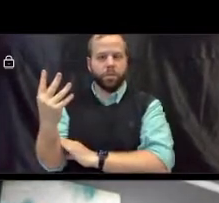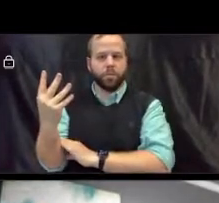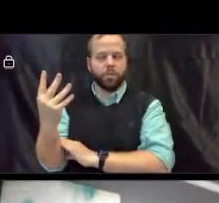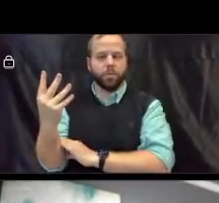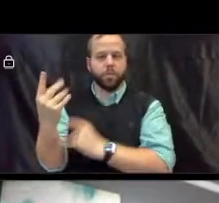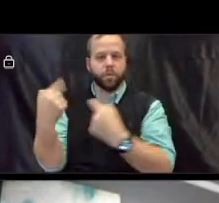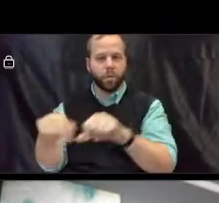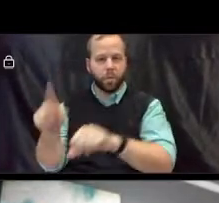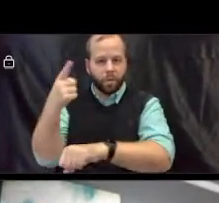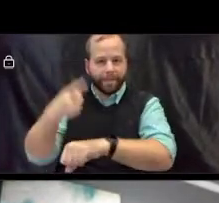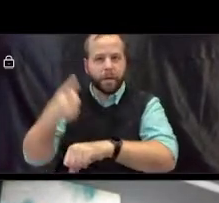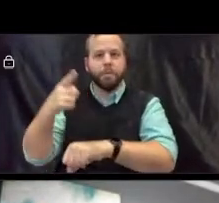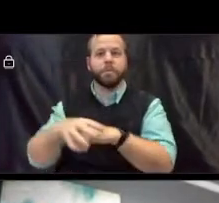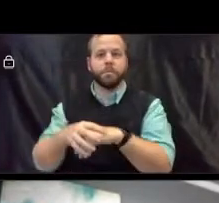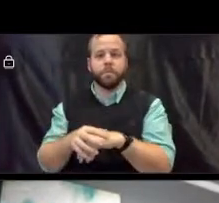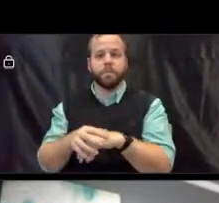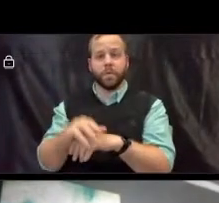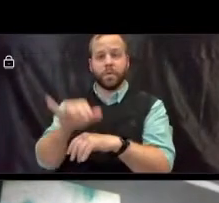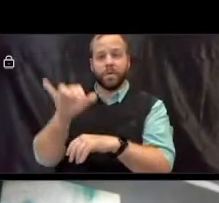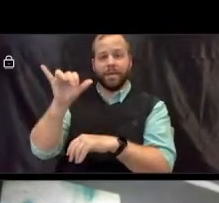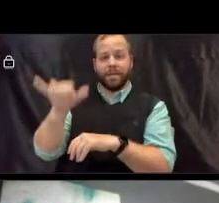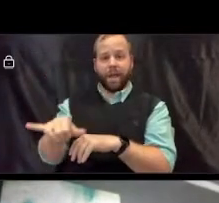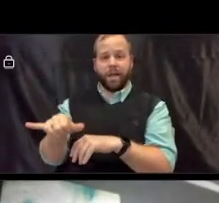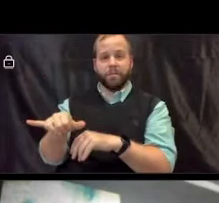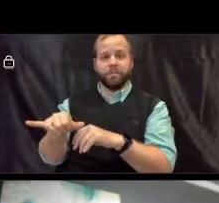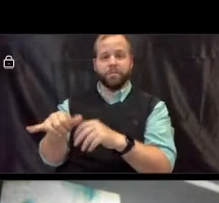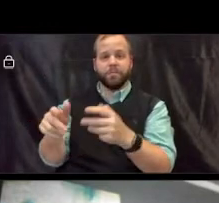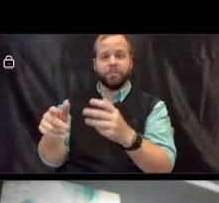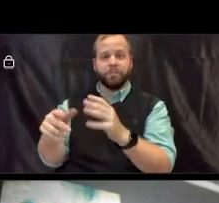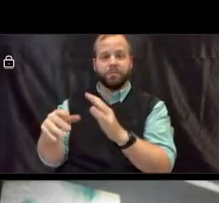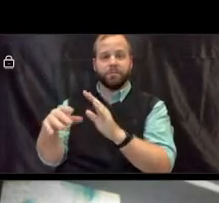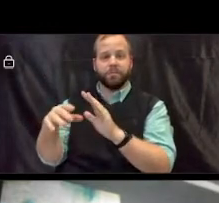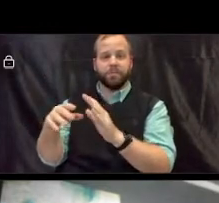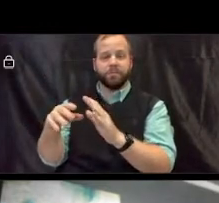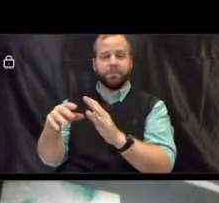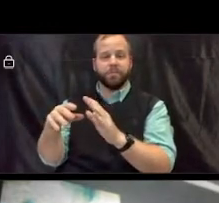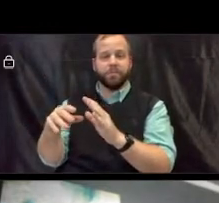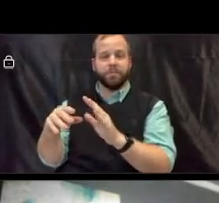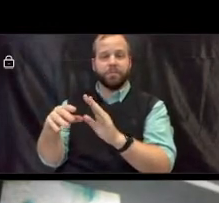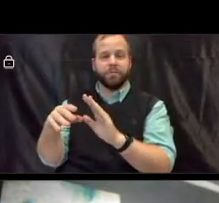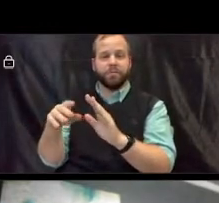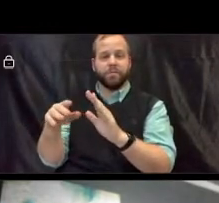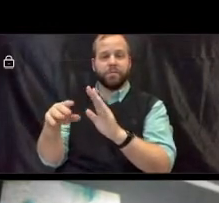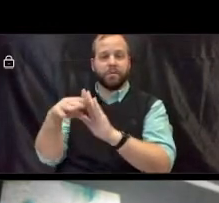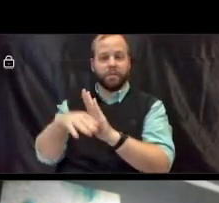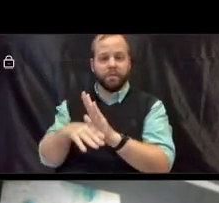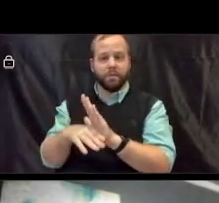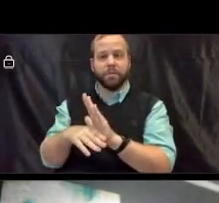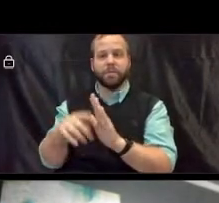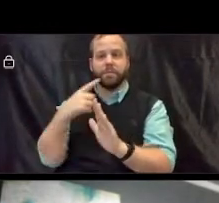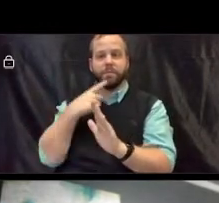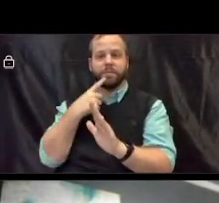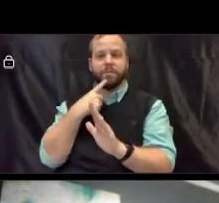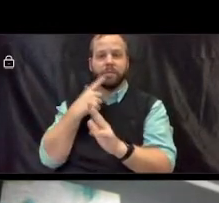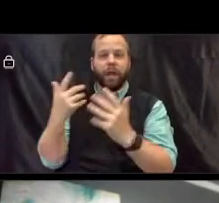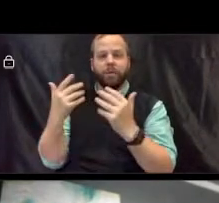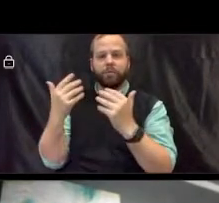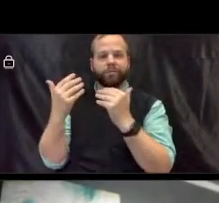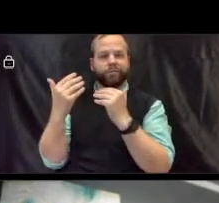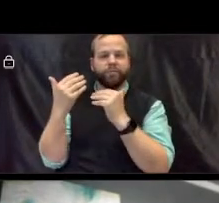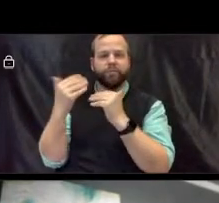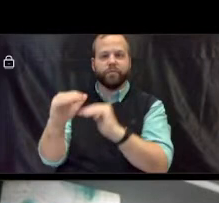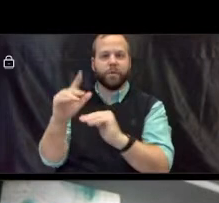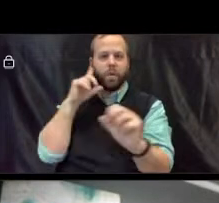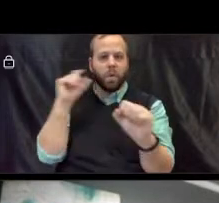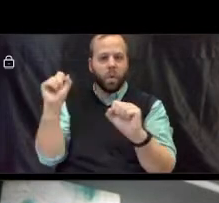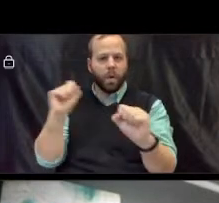listing, if we move forward with it, will say that there are no parties or large gatherings allowed, and that a quiet time,